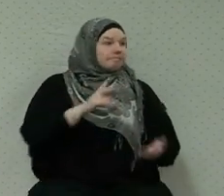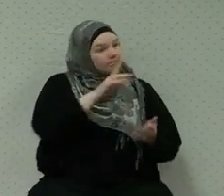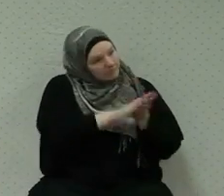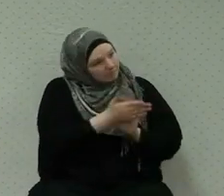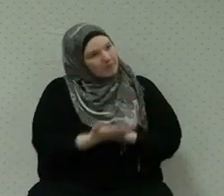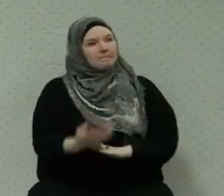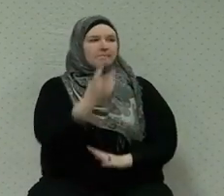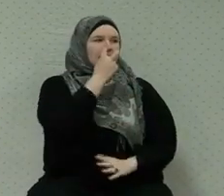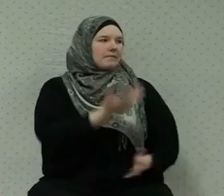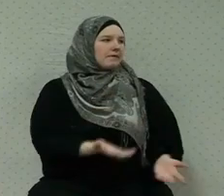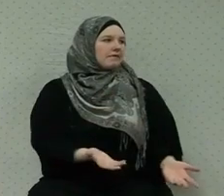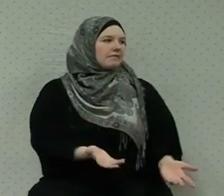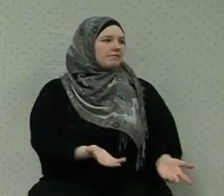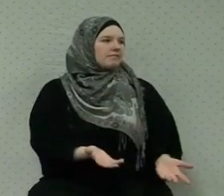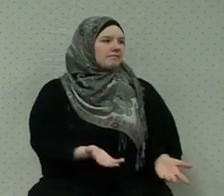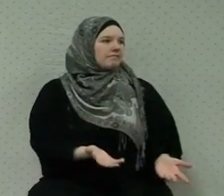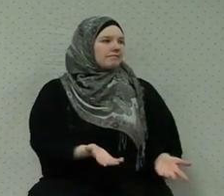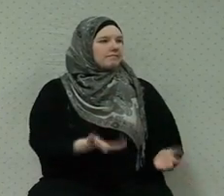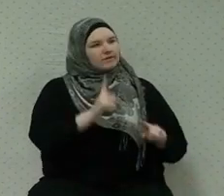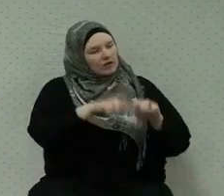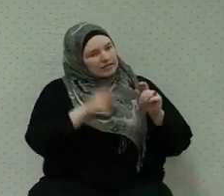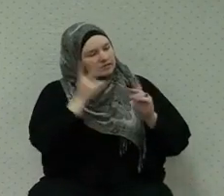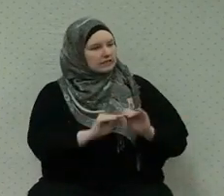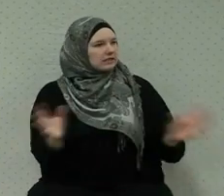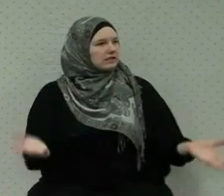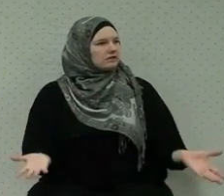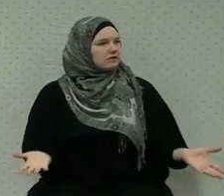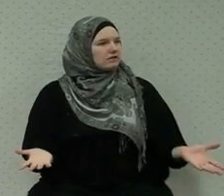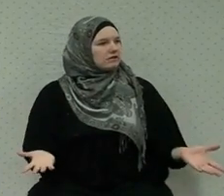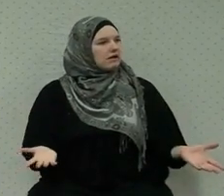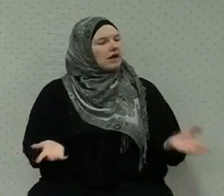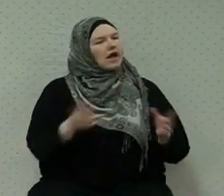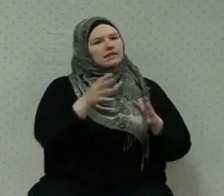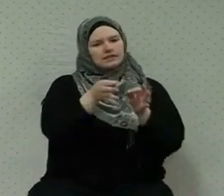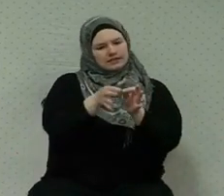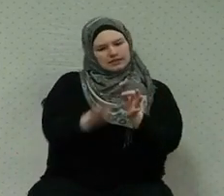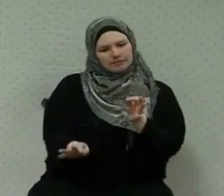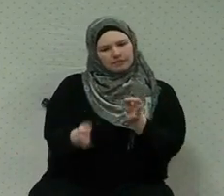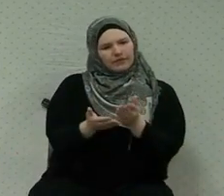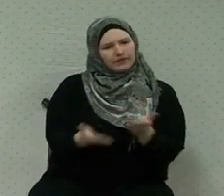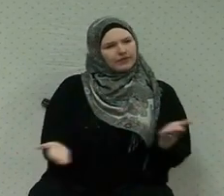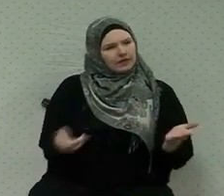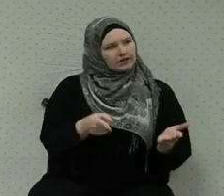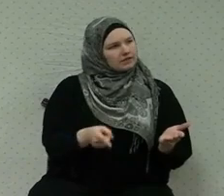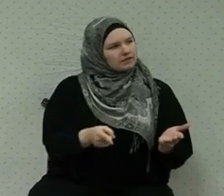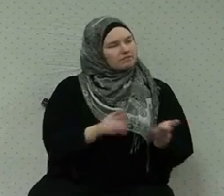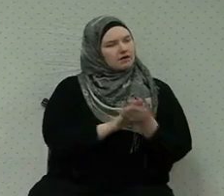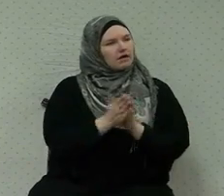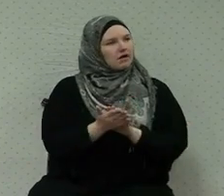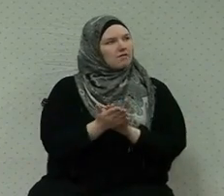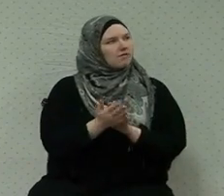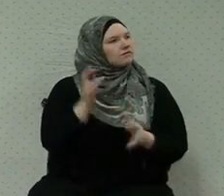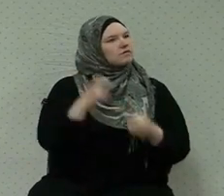see trivial matters as most important. And most important matters are